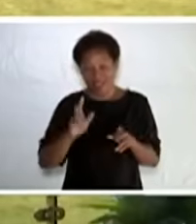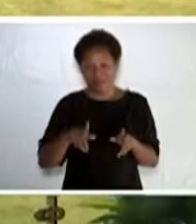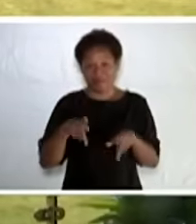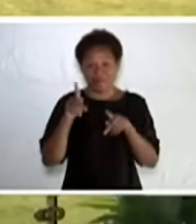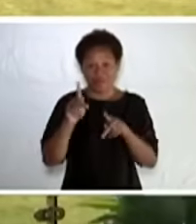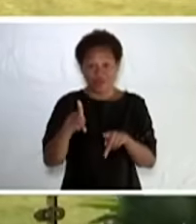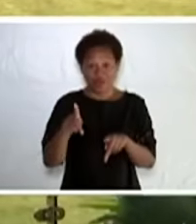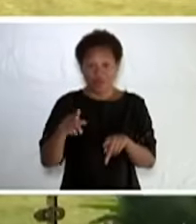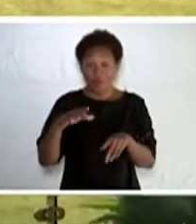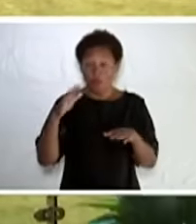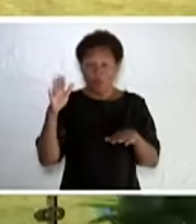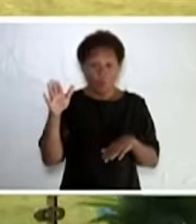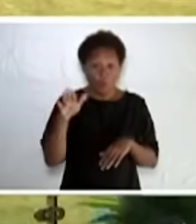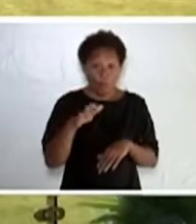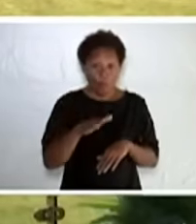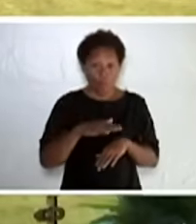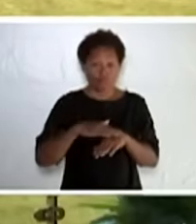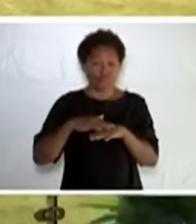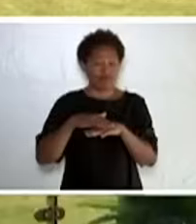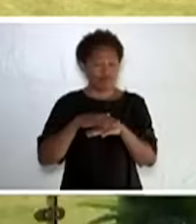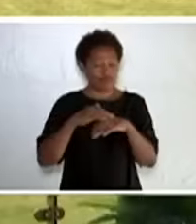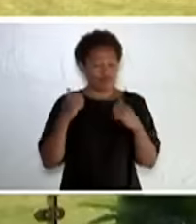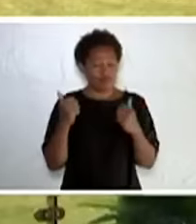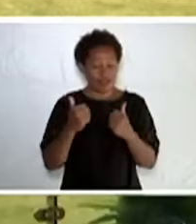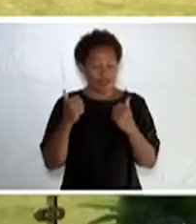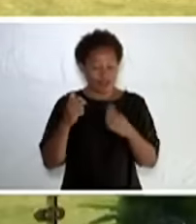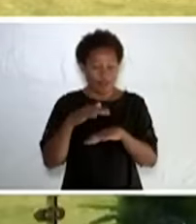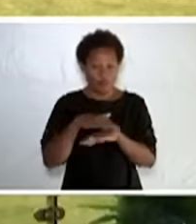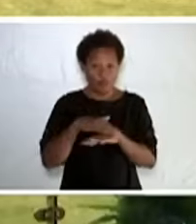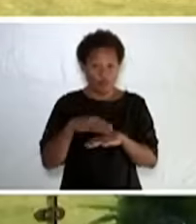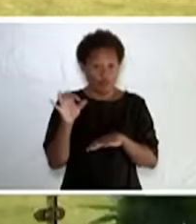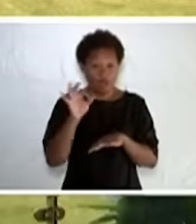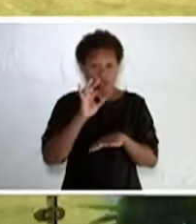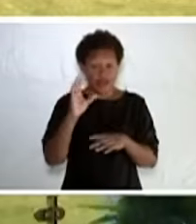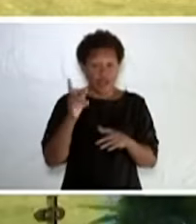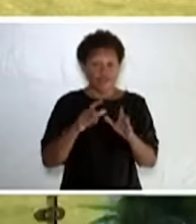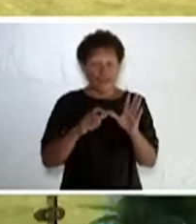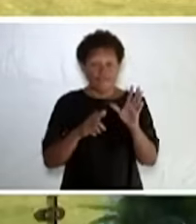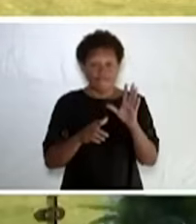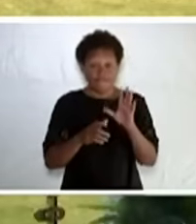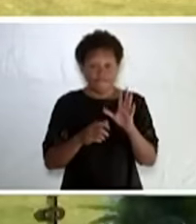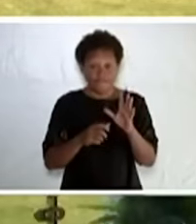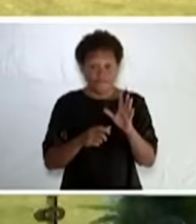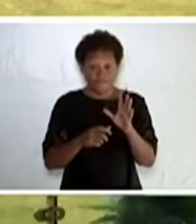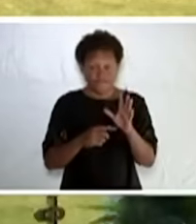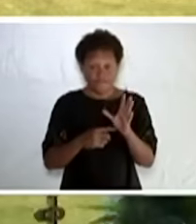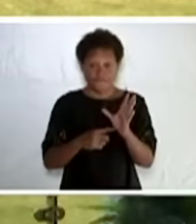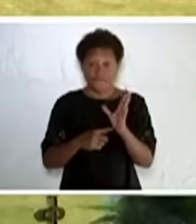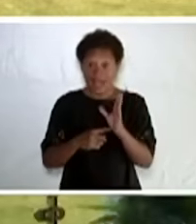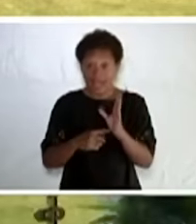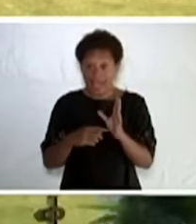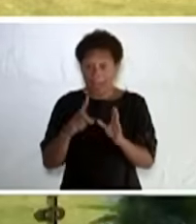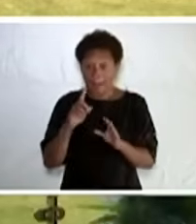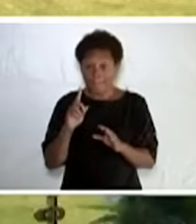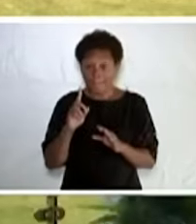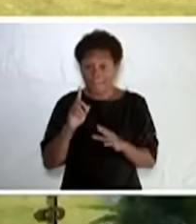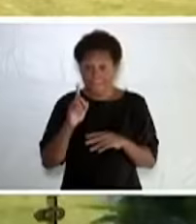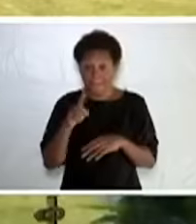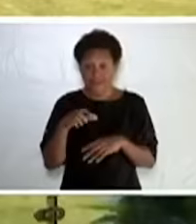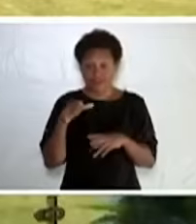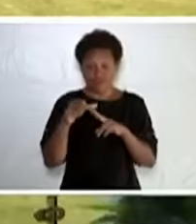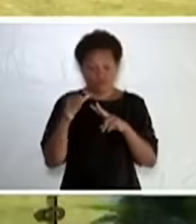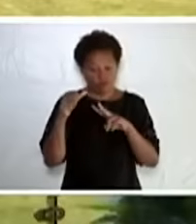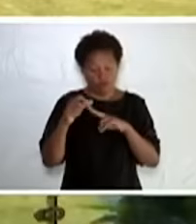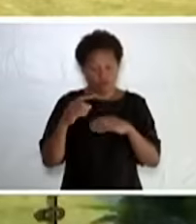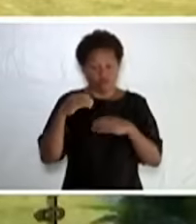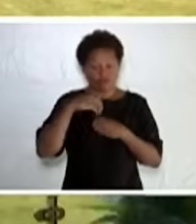many blue colors are seen. These are not just the flags, but also people showing their pride and also their